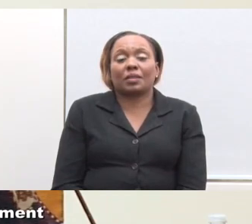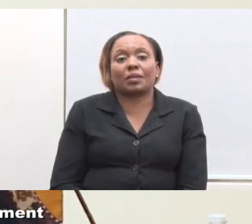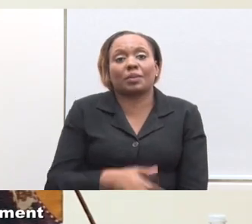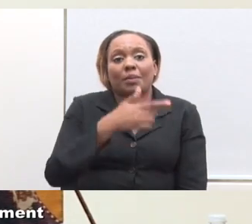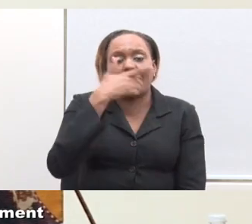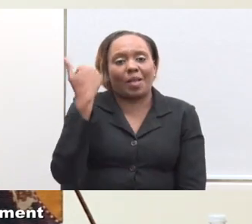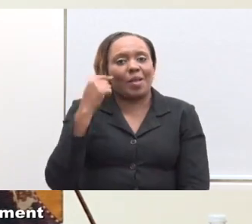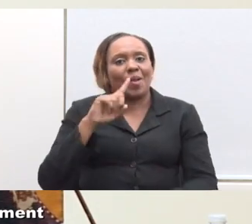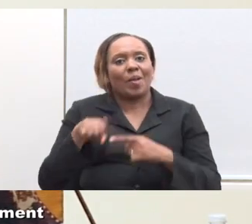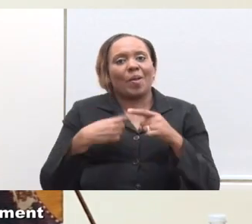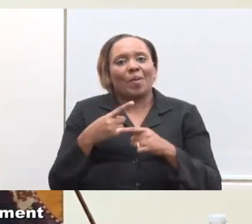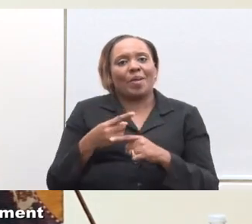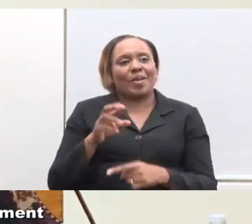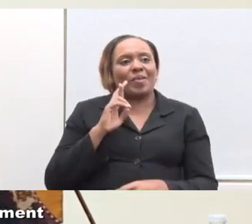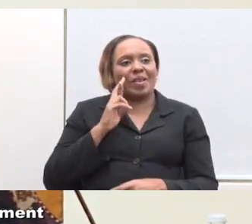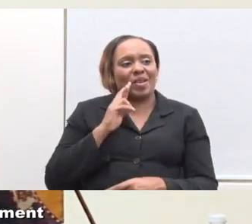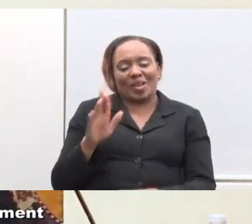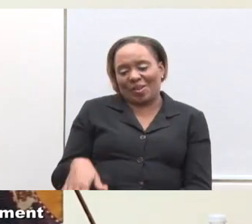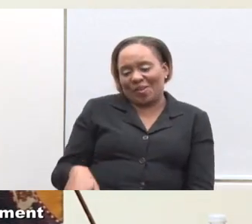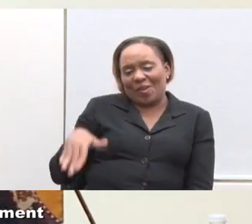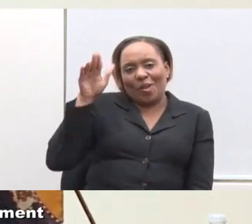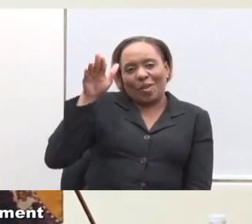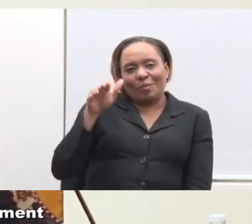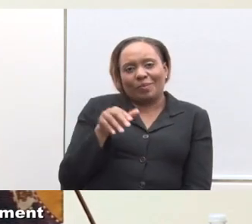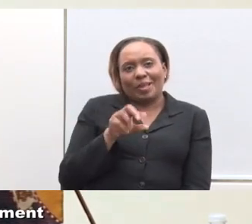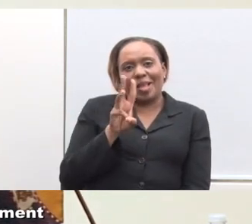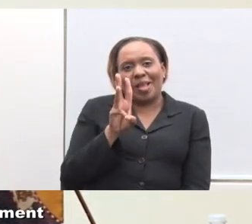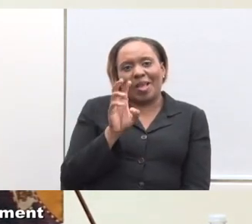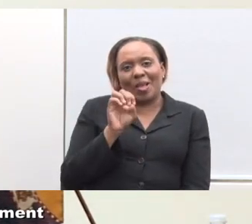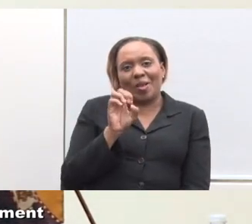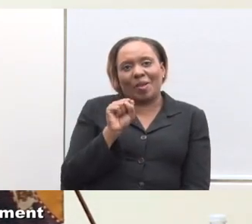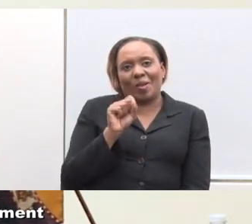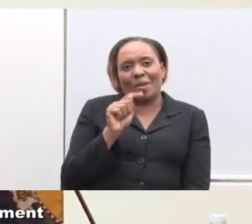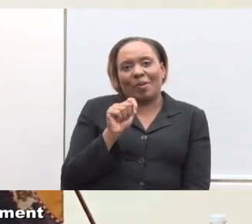Road, and even at the place that these people will call up and on,